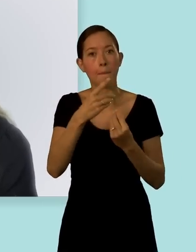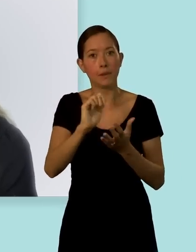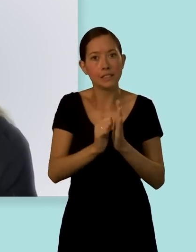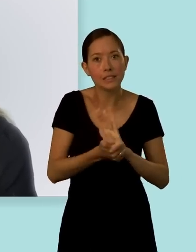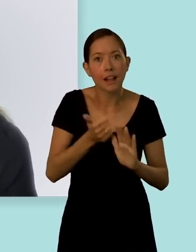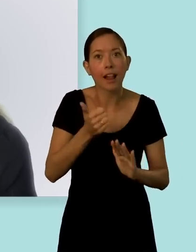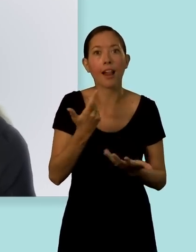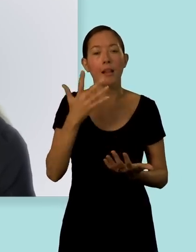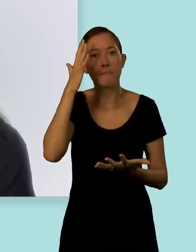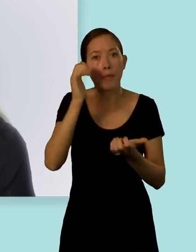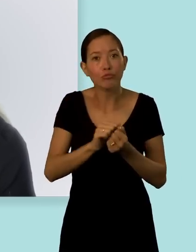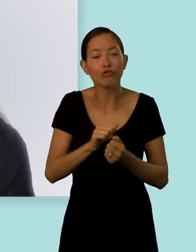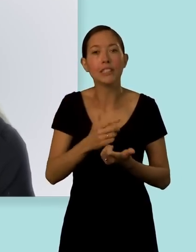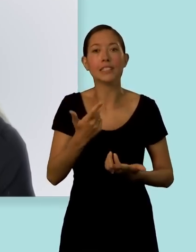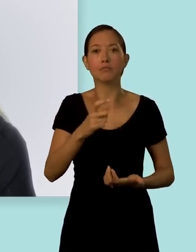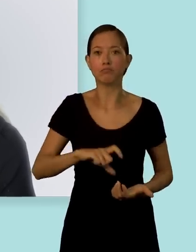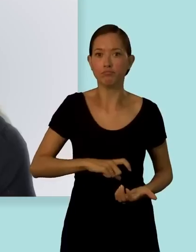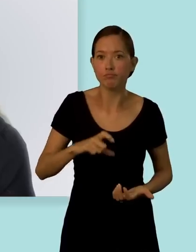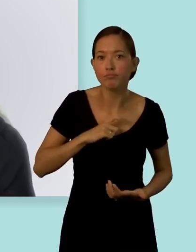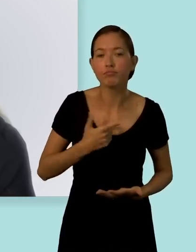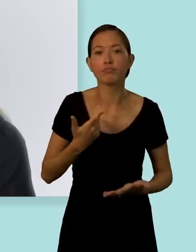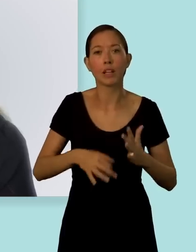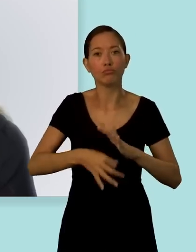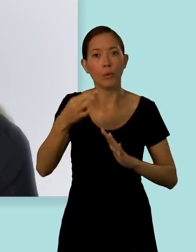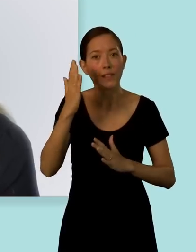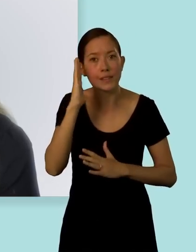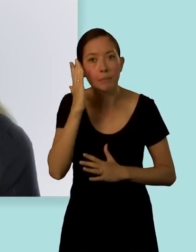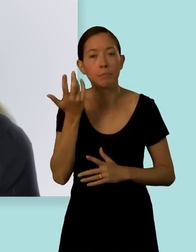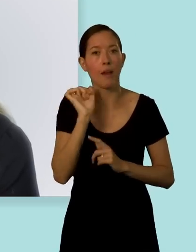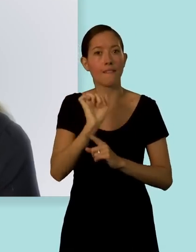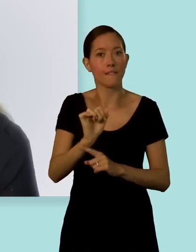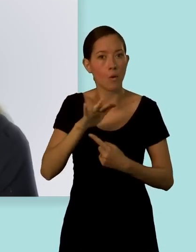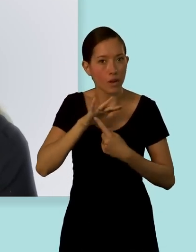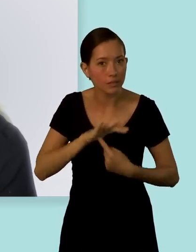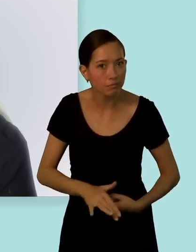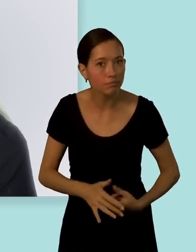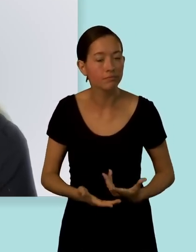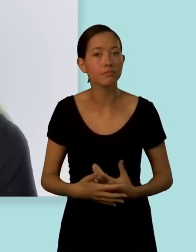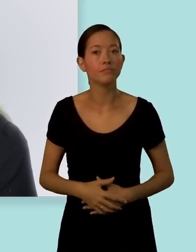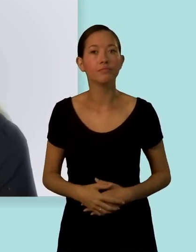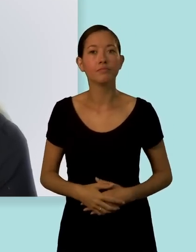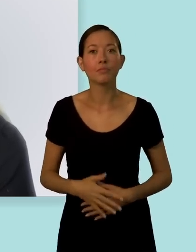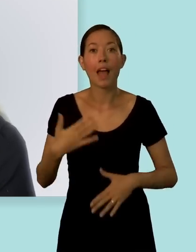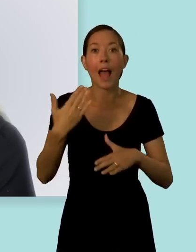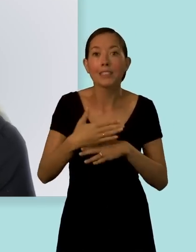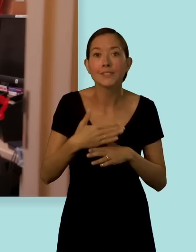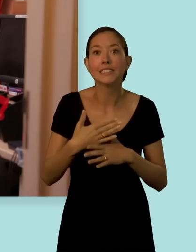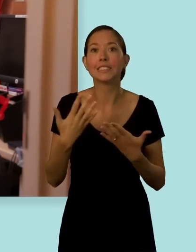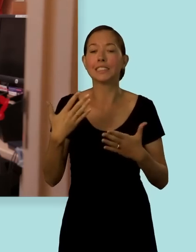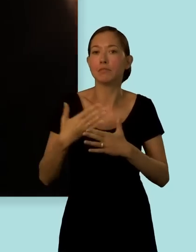meet people. It can help you keep your skills and memory, boost your self-esteem, improve sleep and avoid